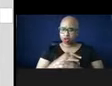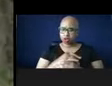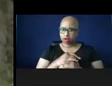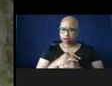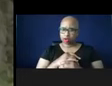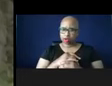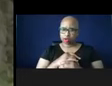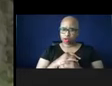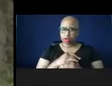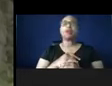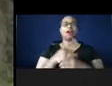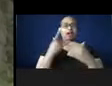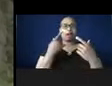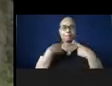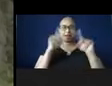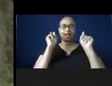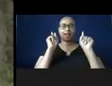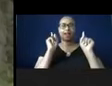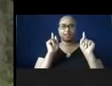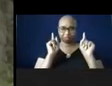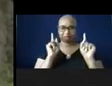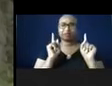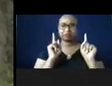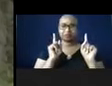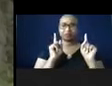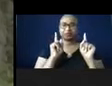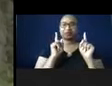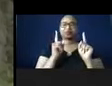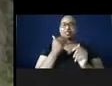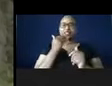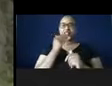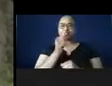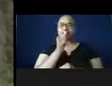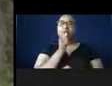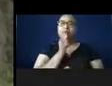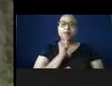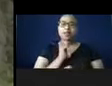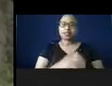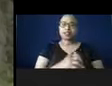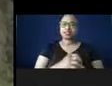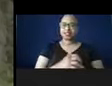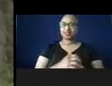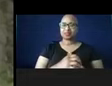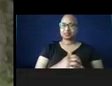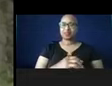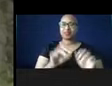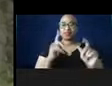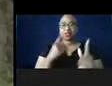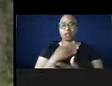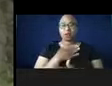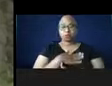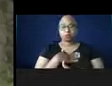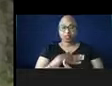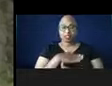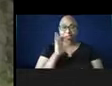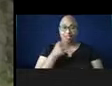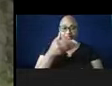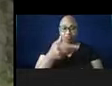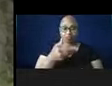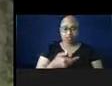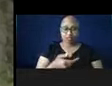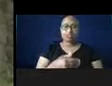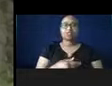All right, there we go. Thank you for your patience. Figured out how to work. I appreciate that introduction just because I